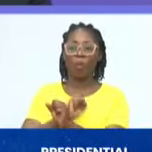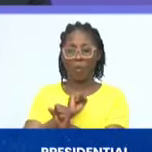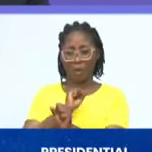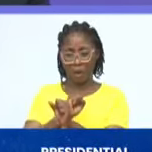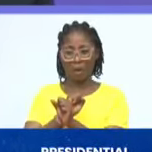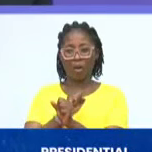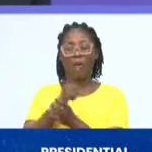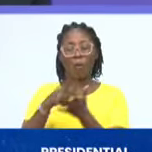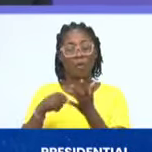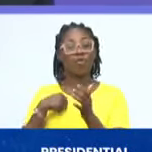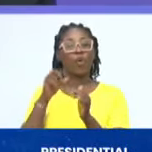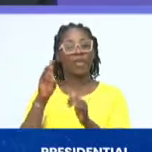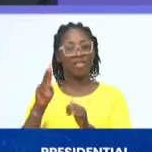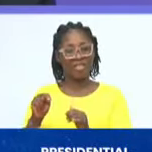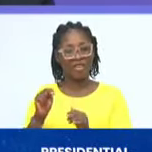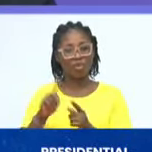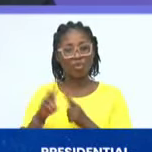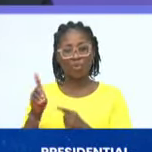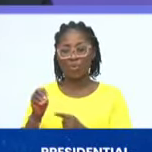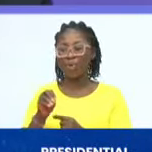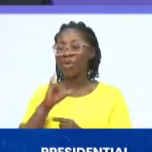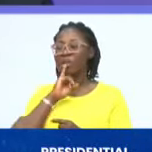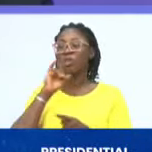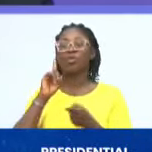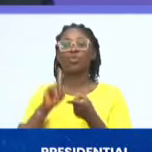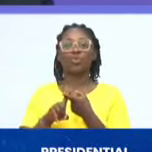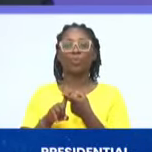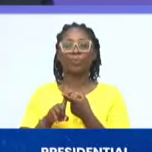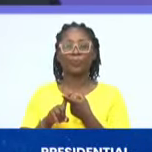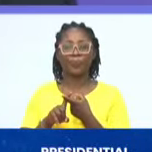What do we need to do in power is to